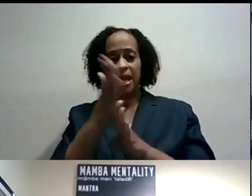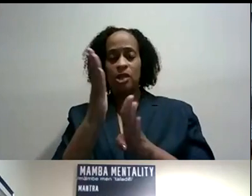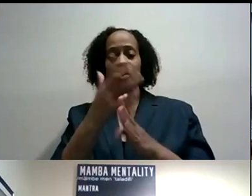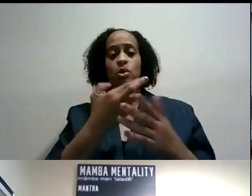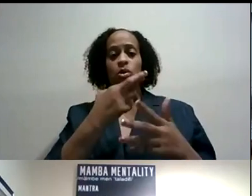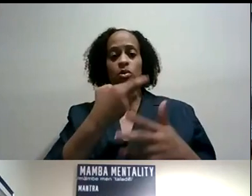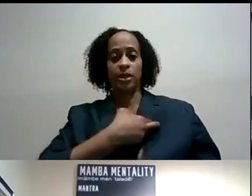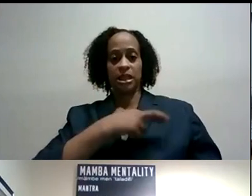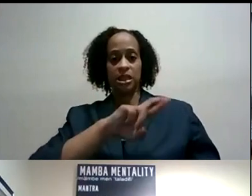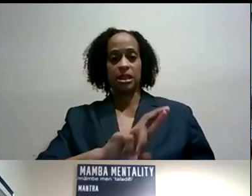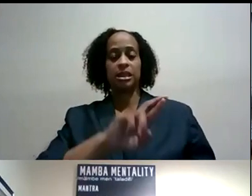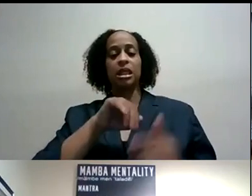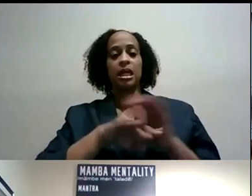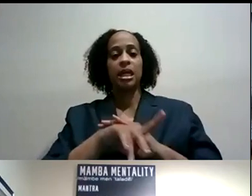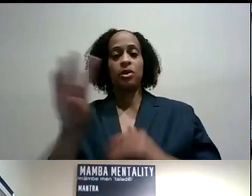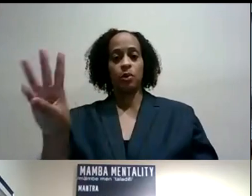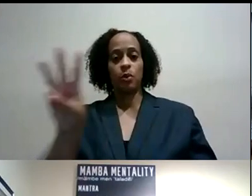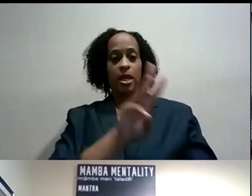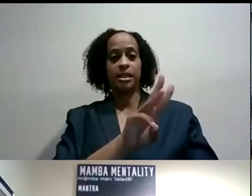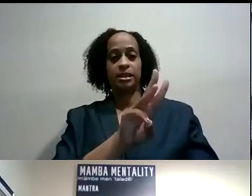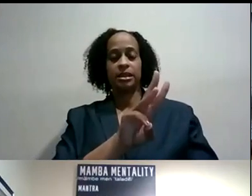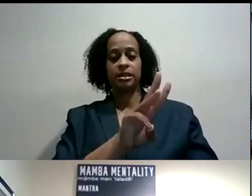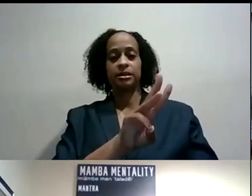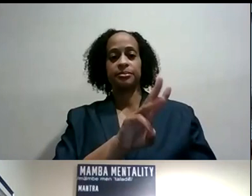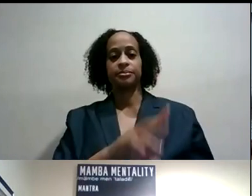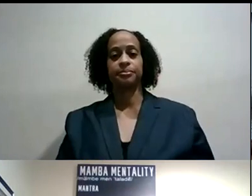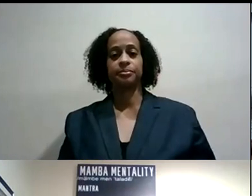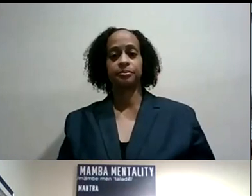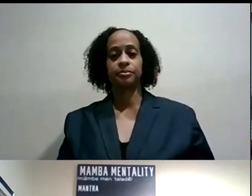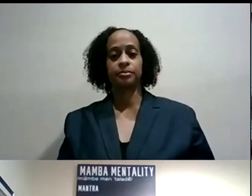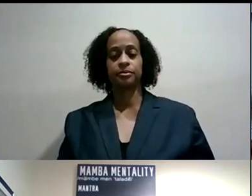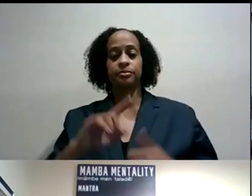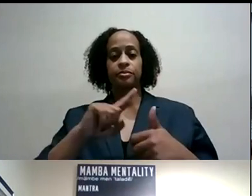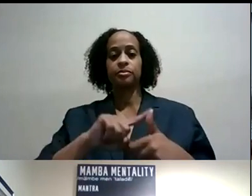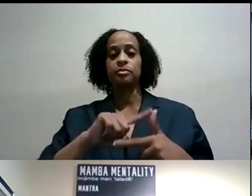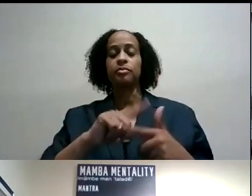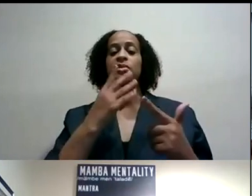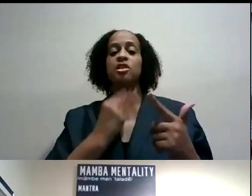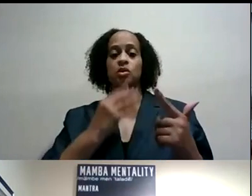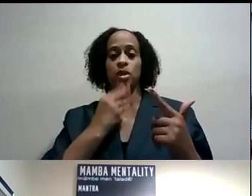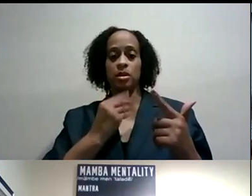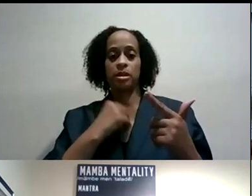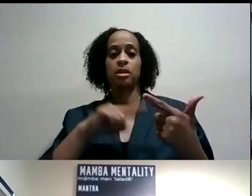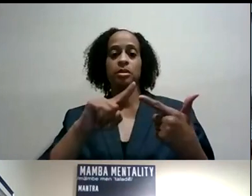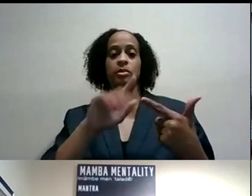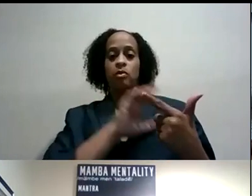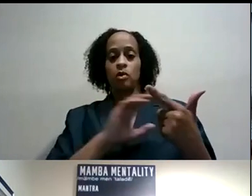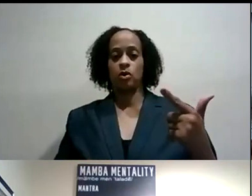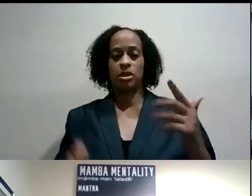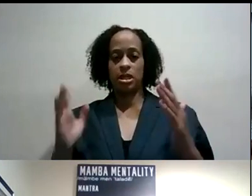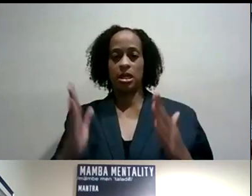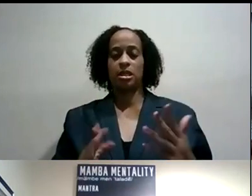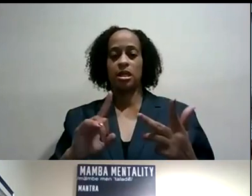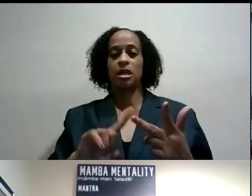religions in the West is Judaism, Christianity,